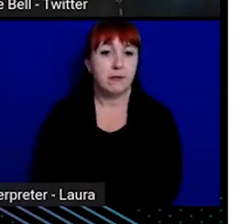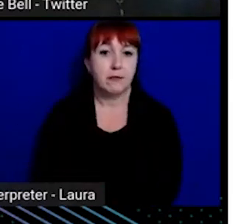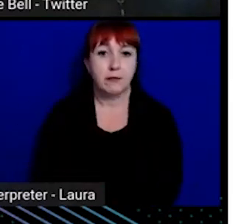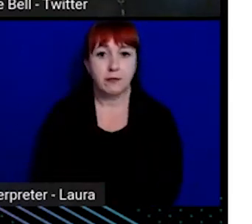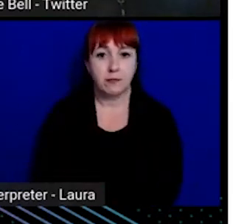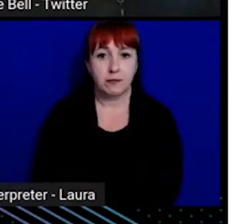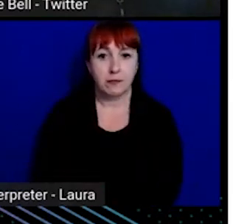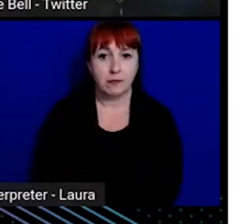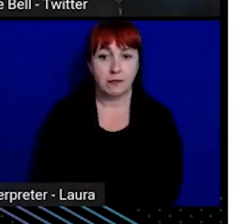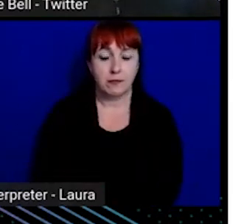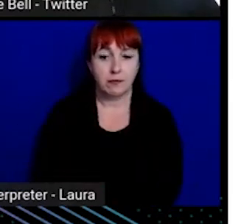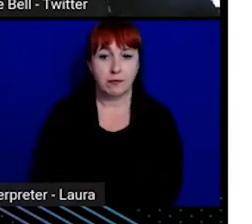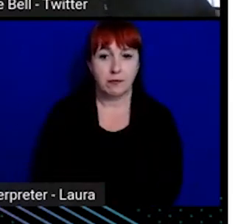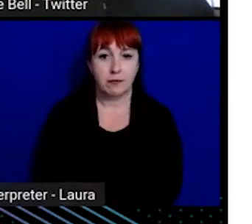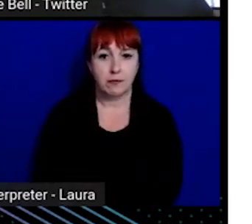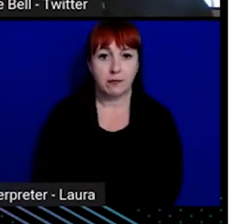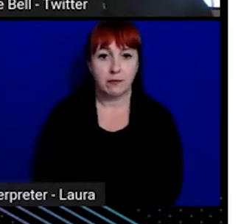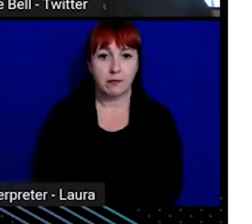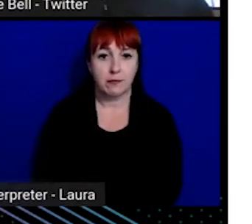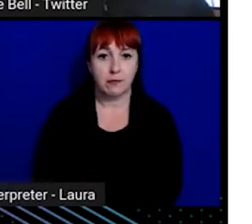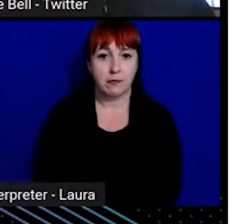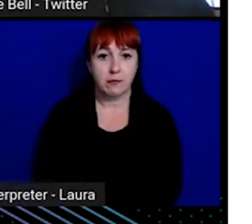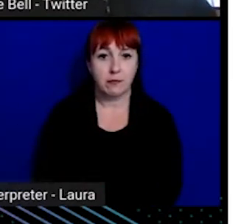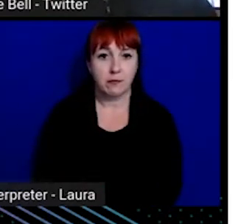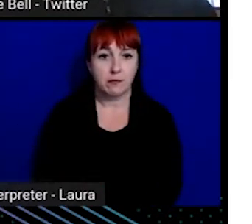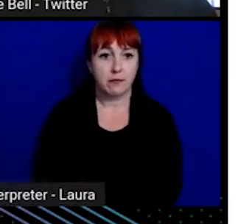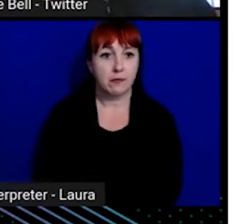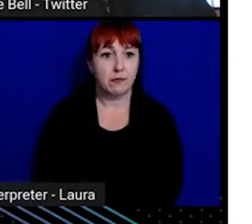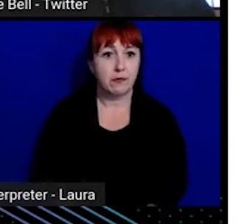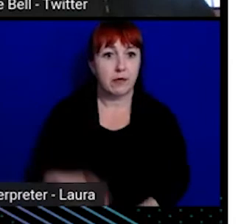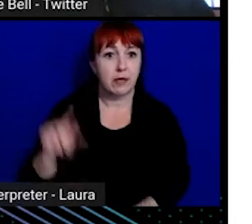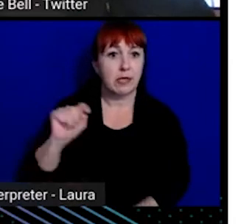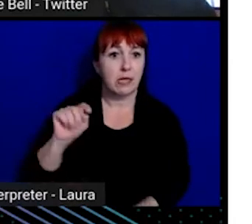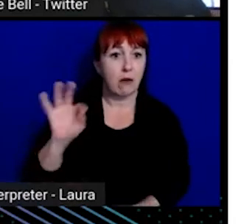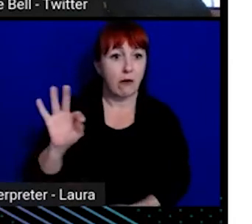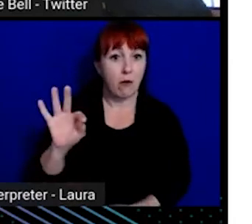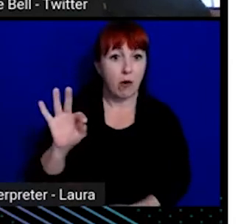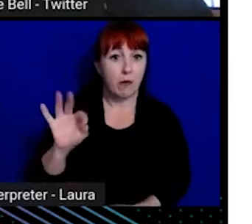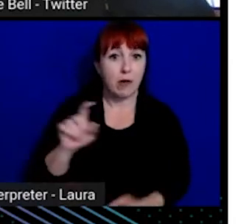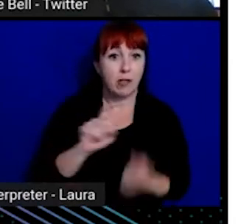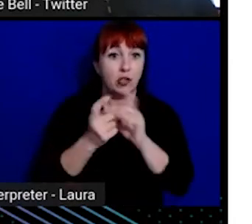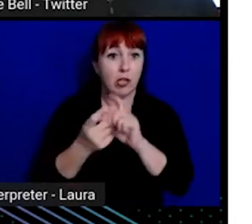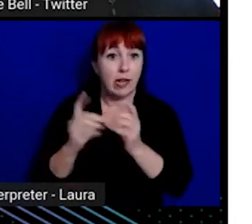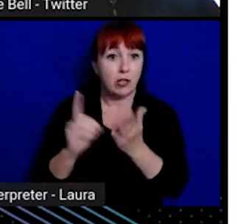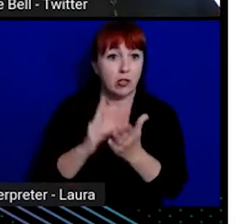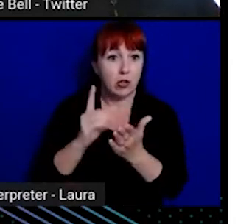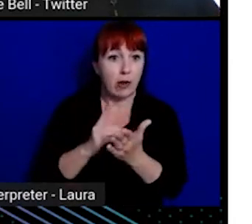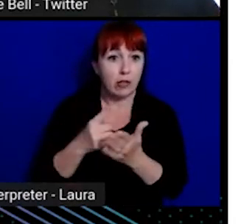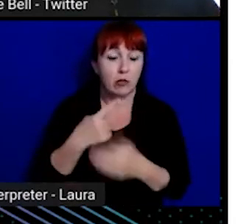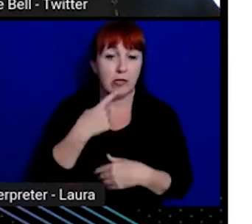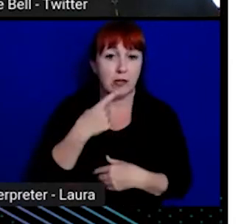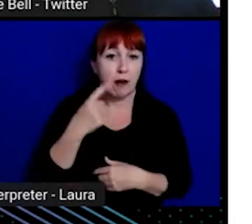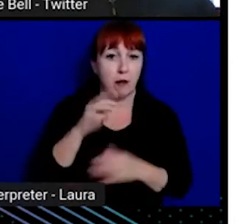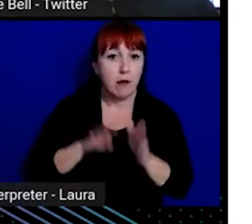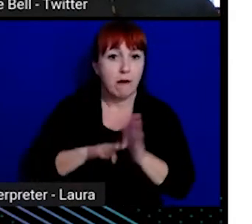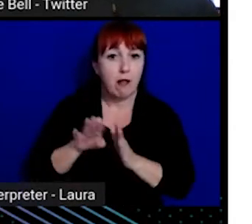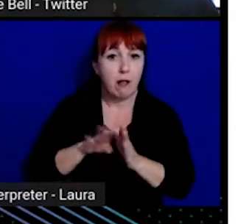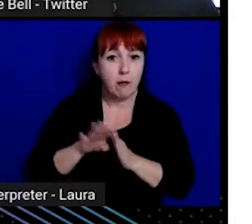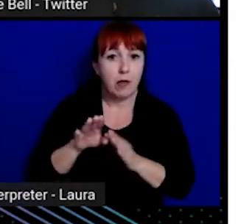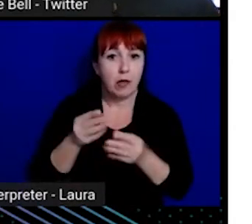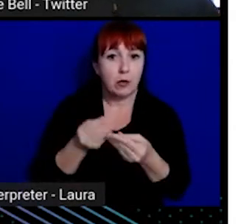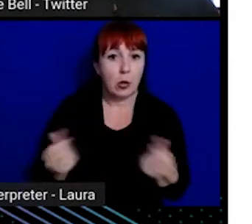Um, you can see, so it's Terraform. The change directory is just I was developing this solution in a